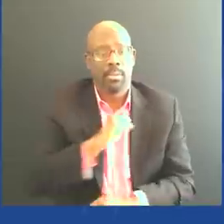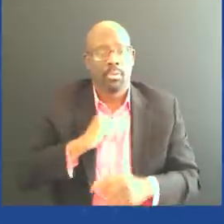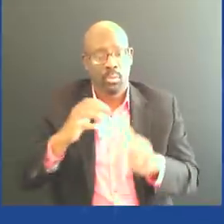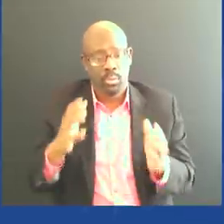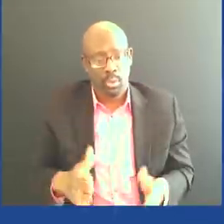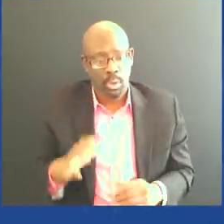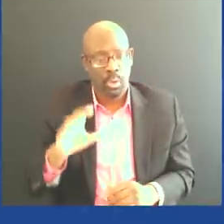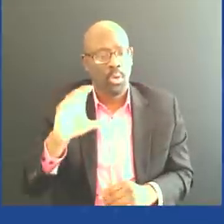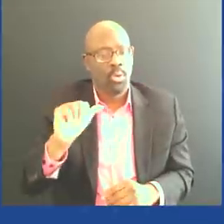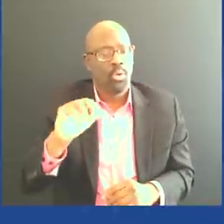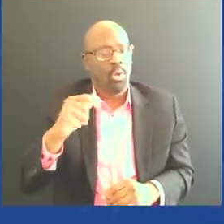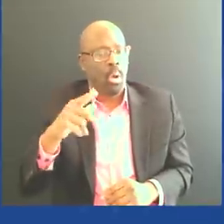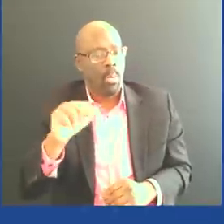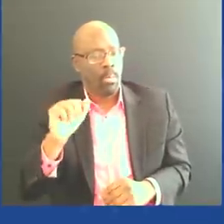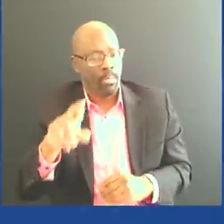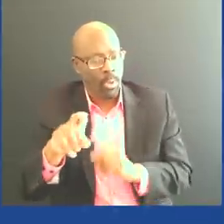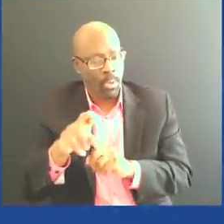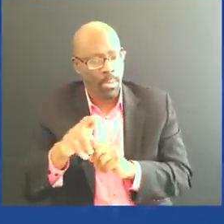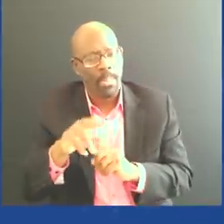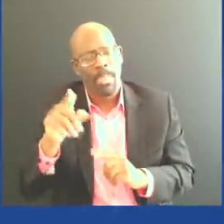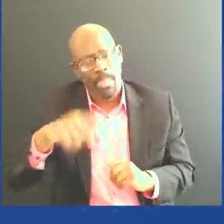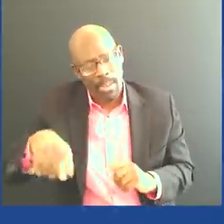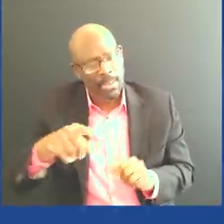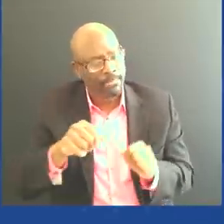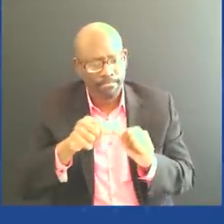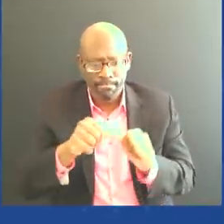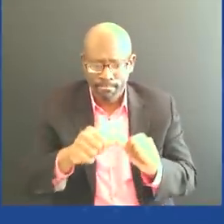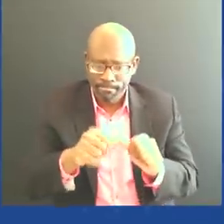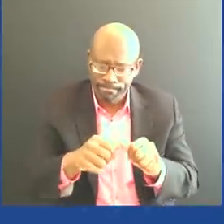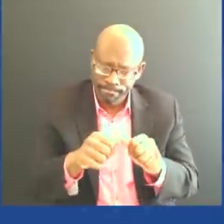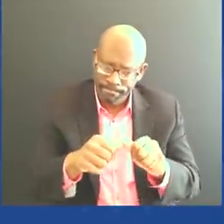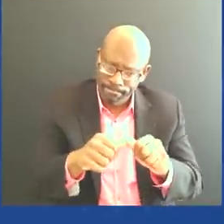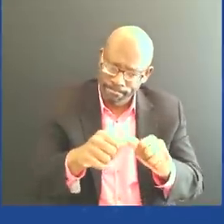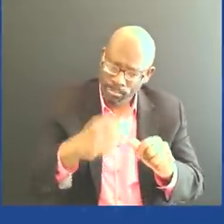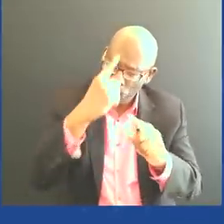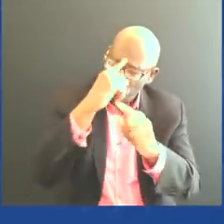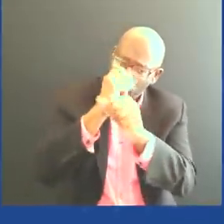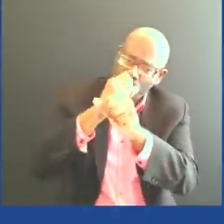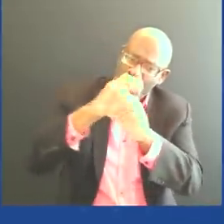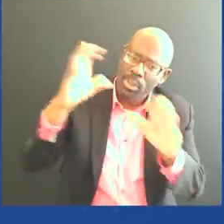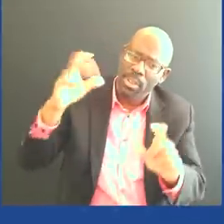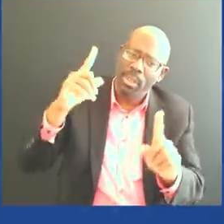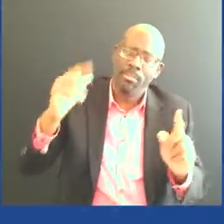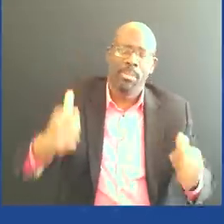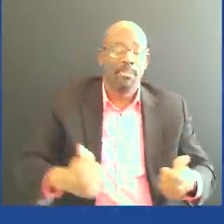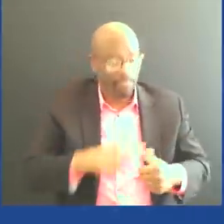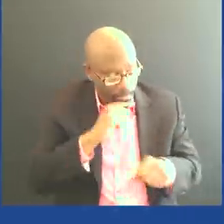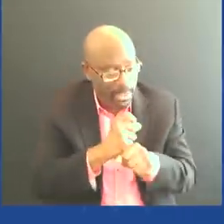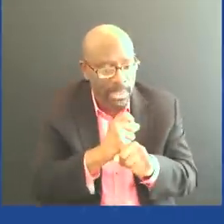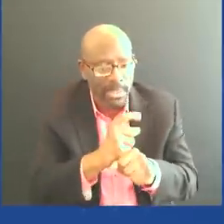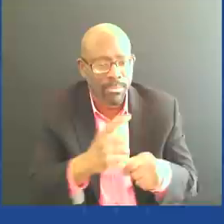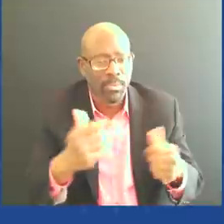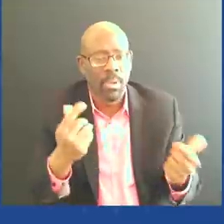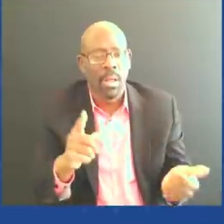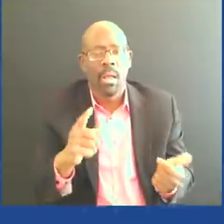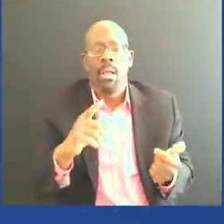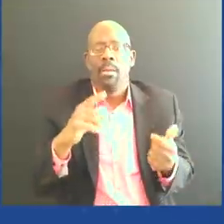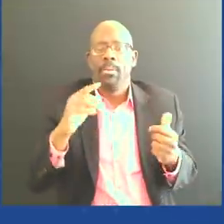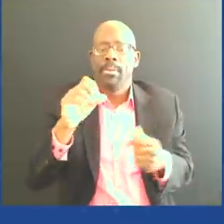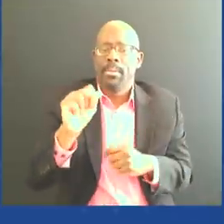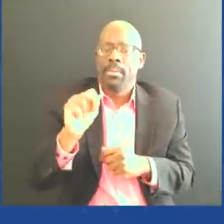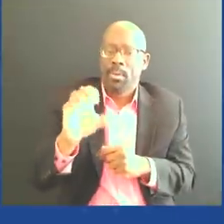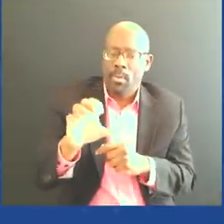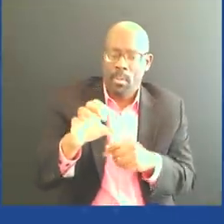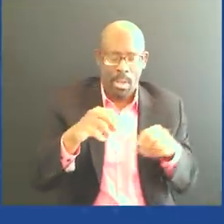their commitment to keeping the dream of this visit alive. I would like to thank them, as well as the Secretary of the Navy and Submarine